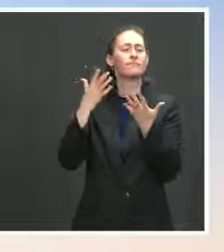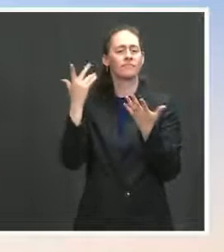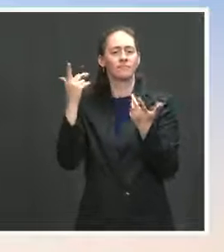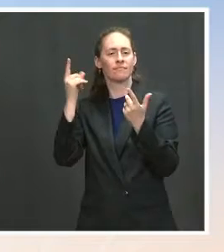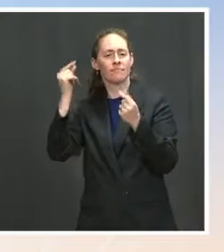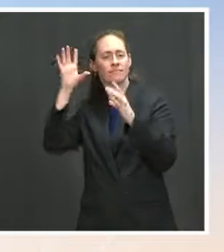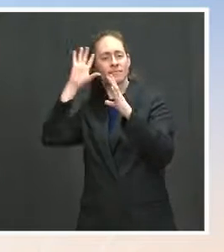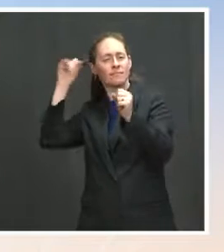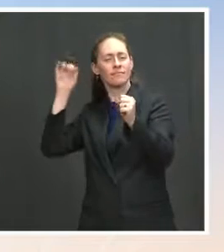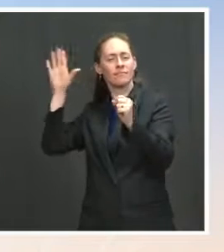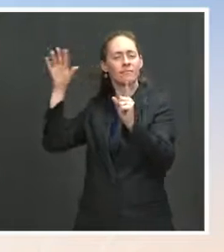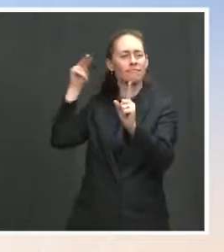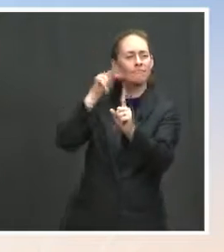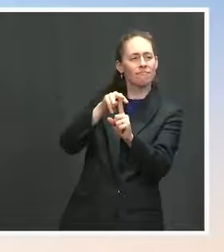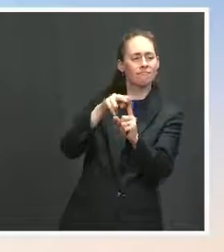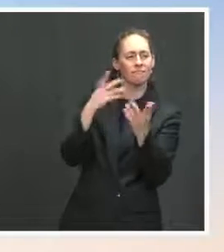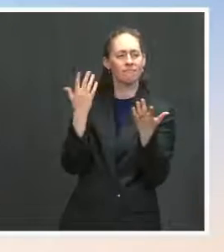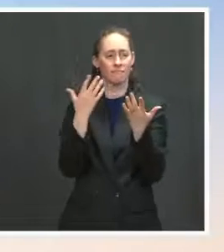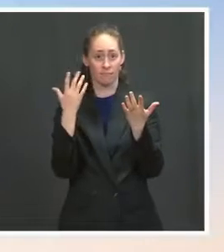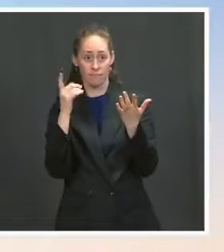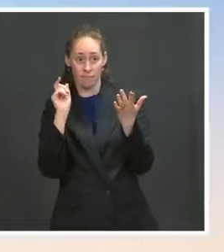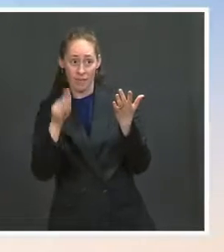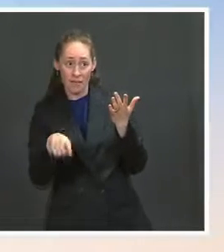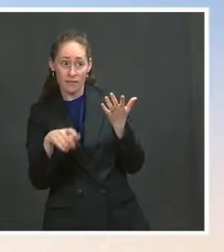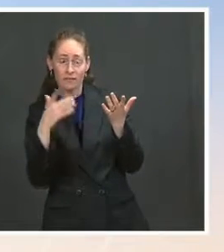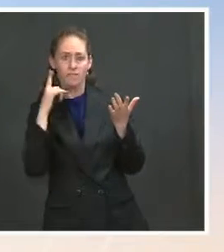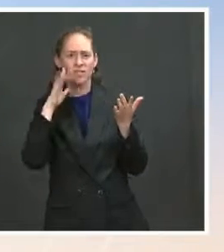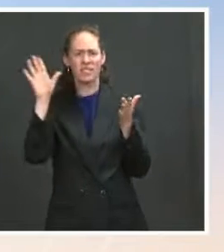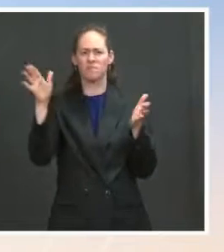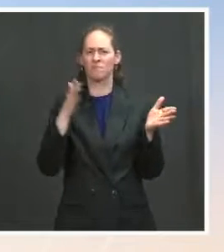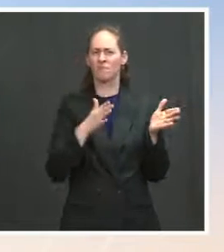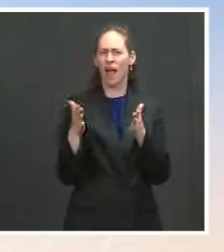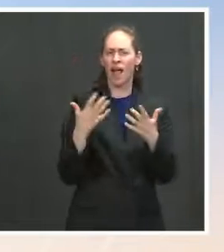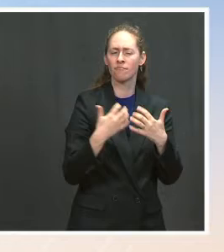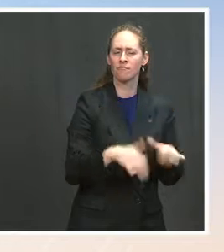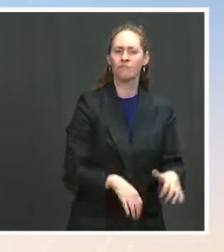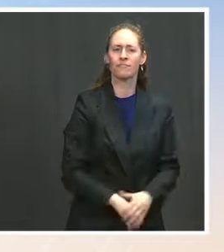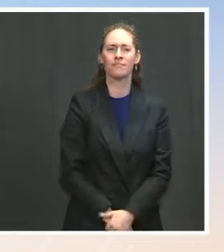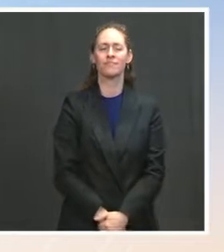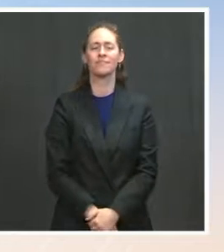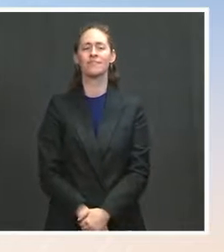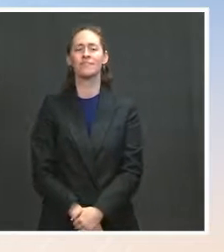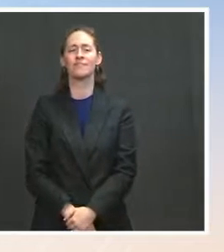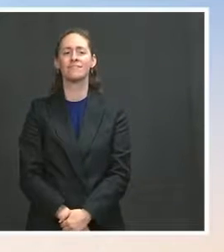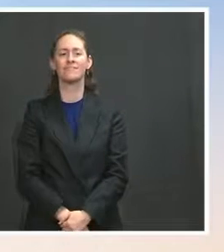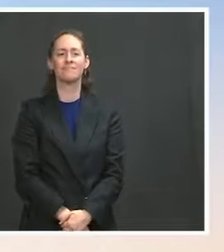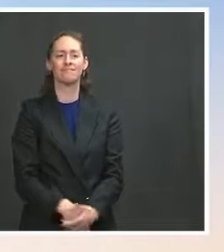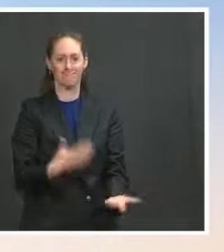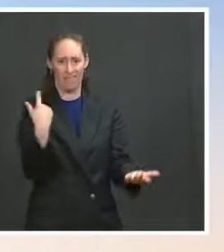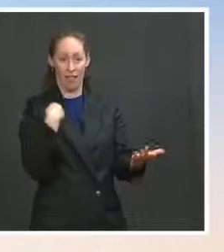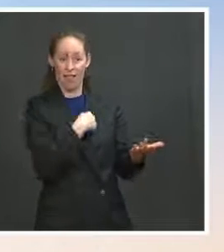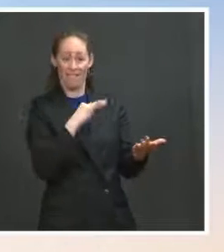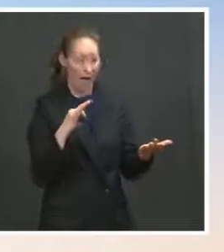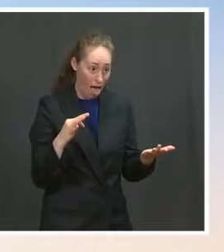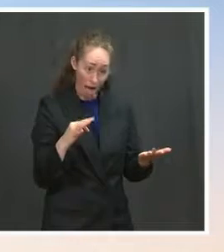aren't necessary for his agenda. He wouldn't have proposed them and put them in his budget if he didn't think so. I mean, I think there's a